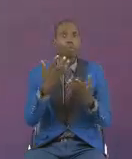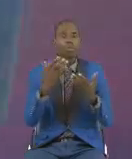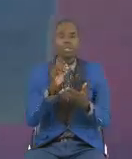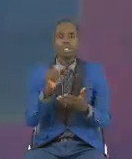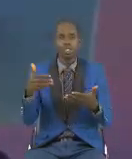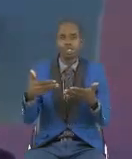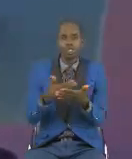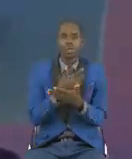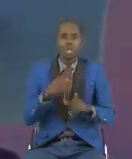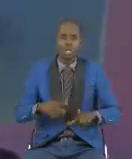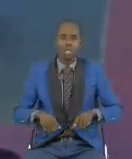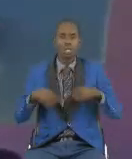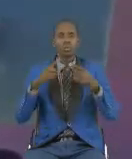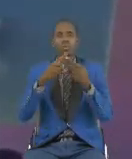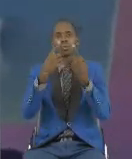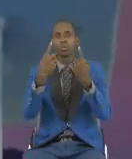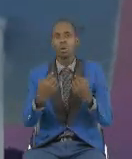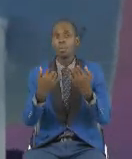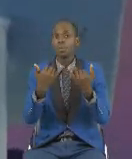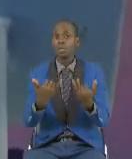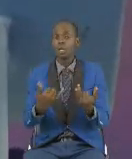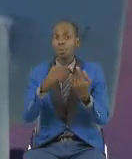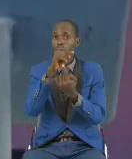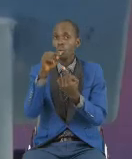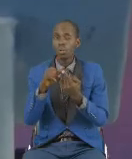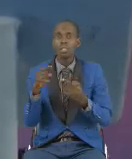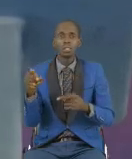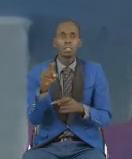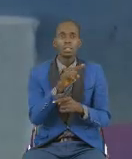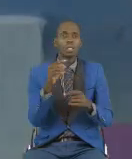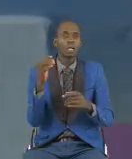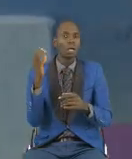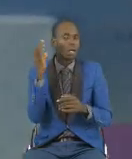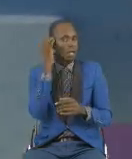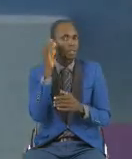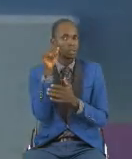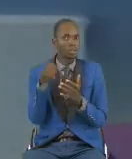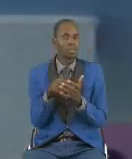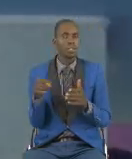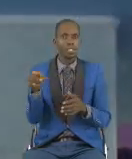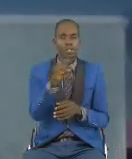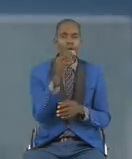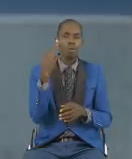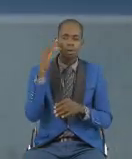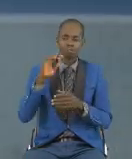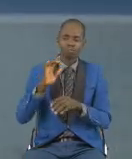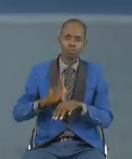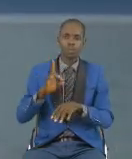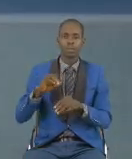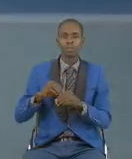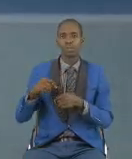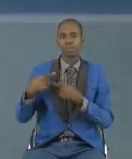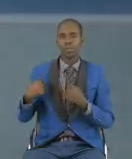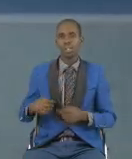to come. Now, when they had this, they were preached in their heart. And they said